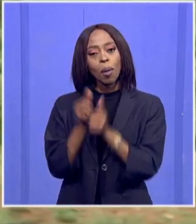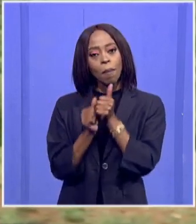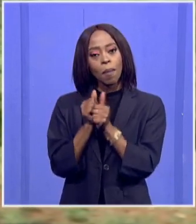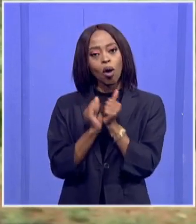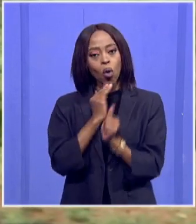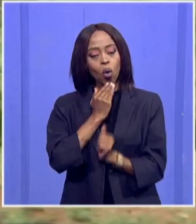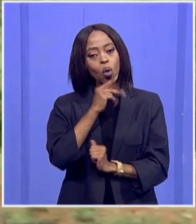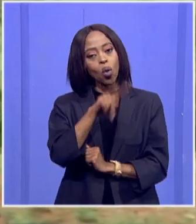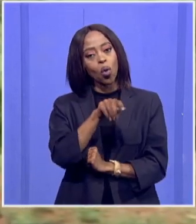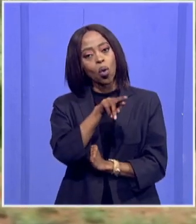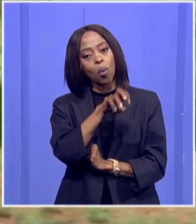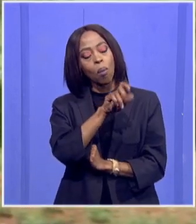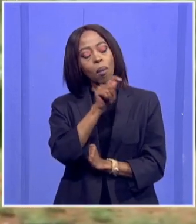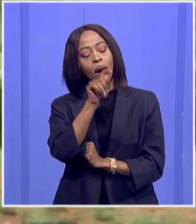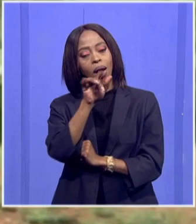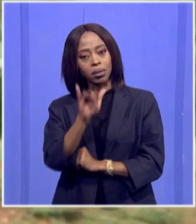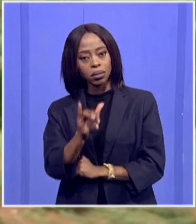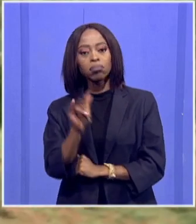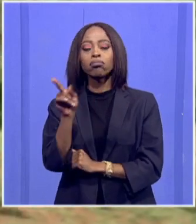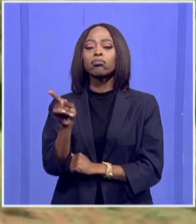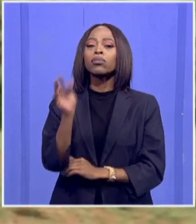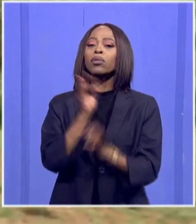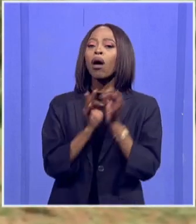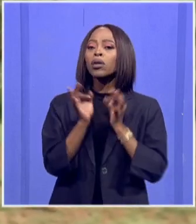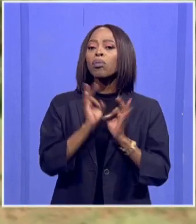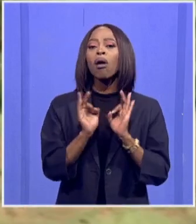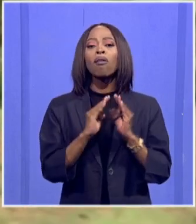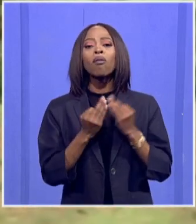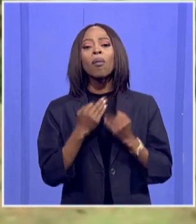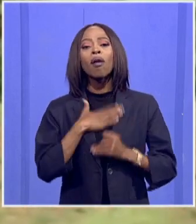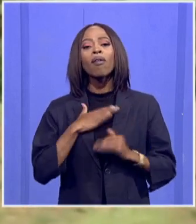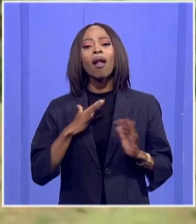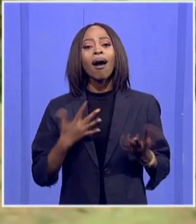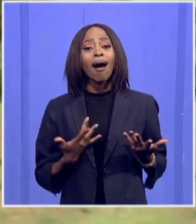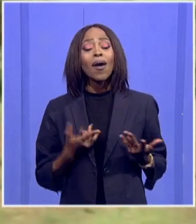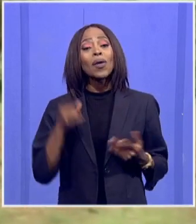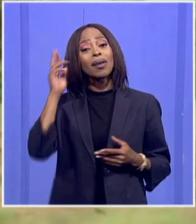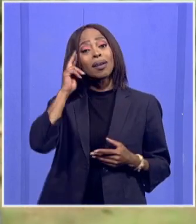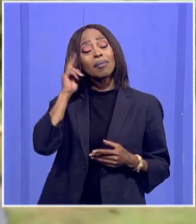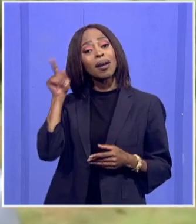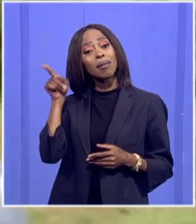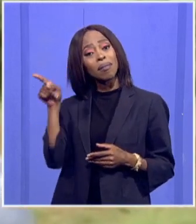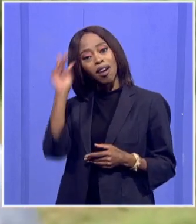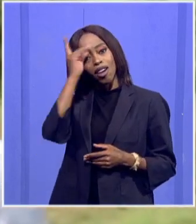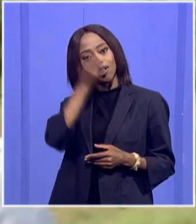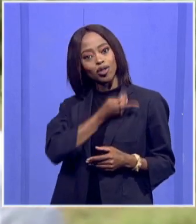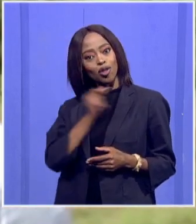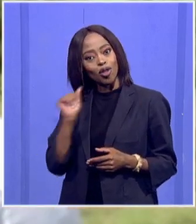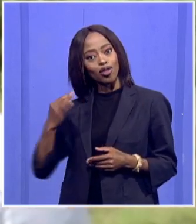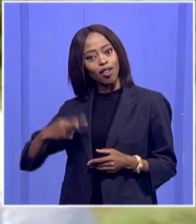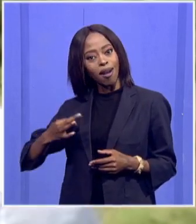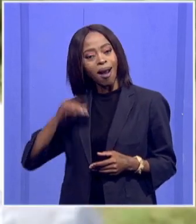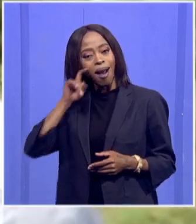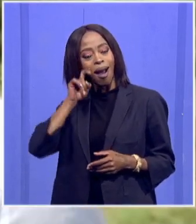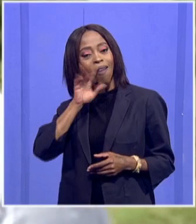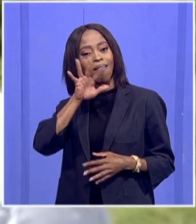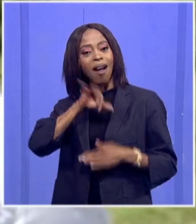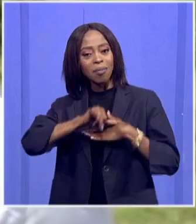to us about how the family is feeling, especially on this day. You remember Nkambule's daughter was only 5 months old, and